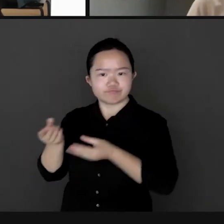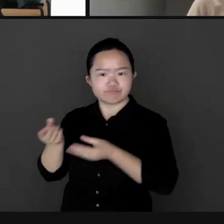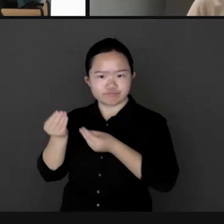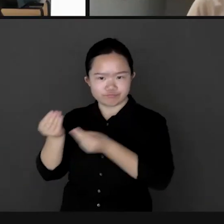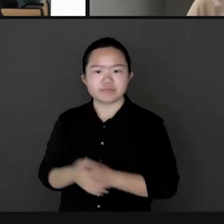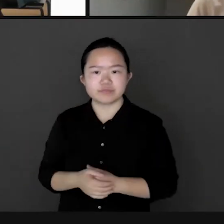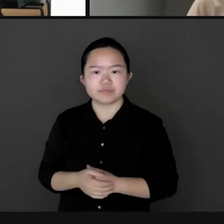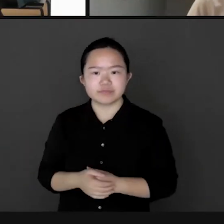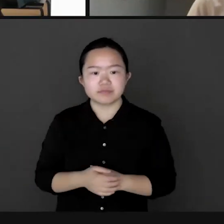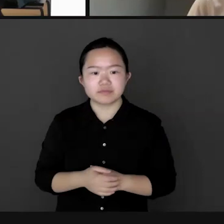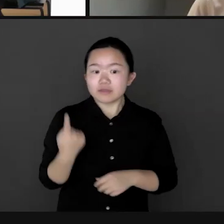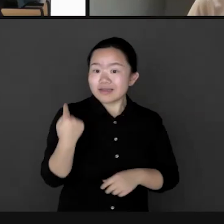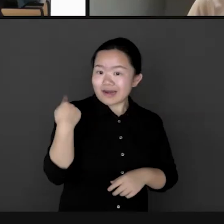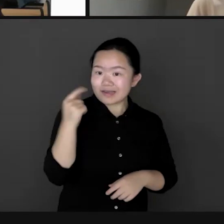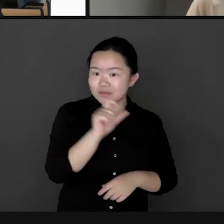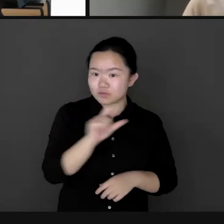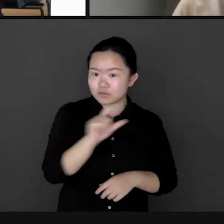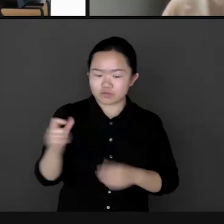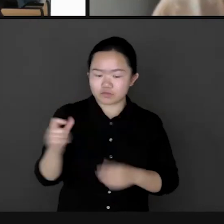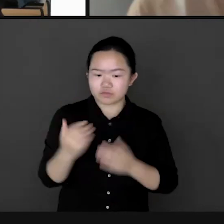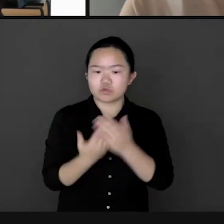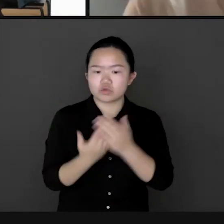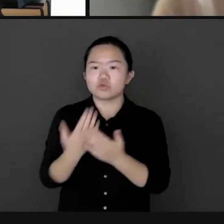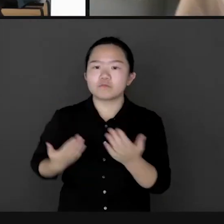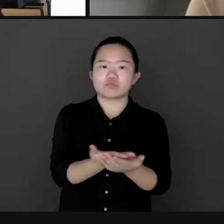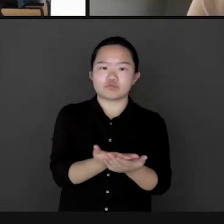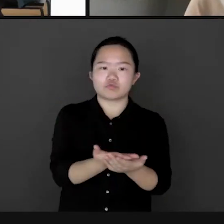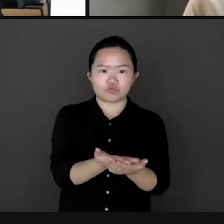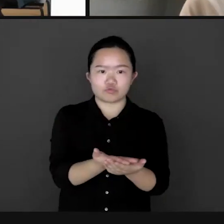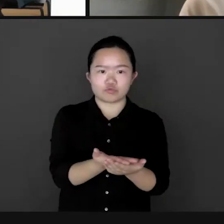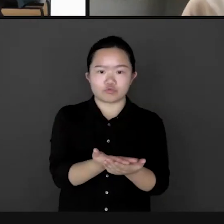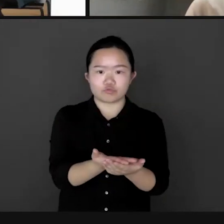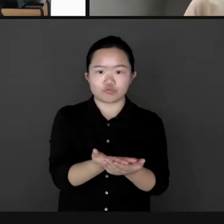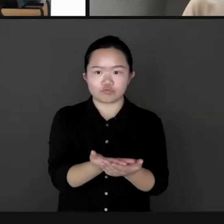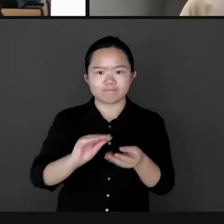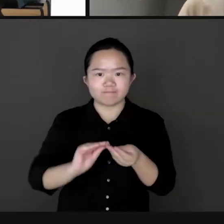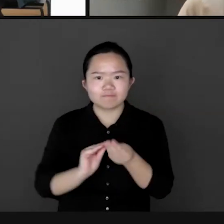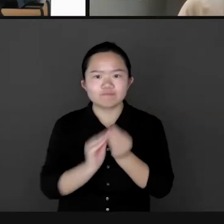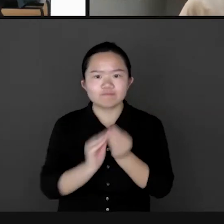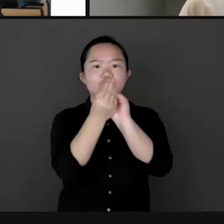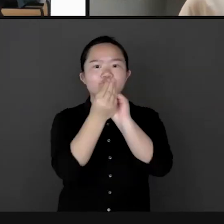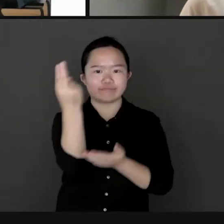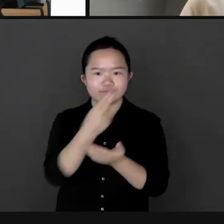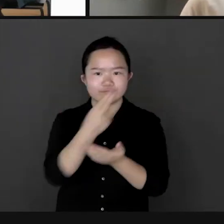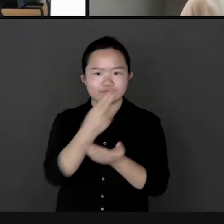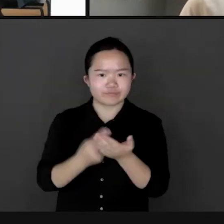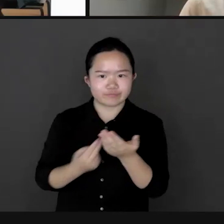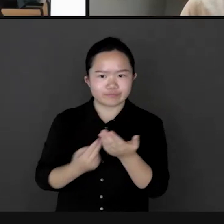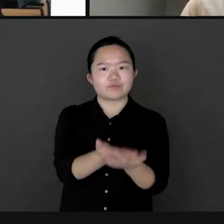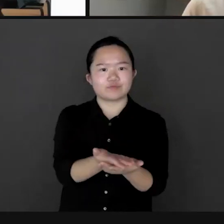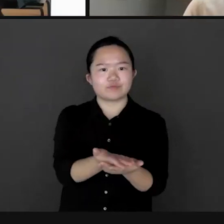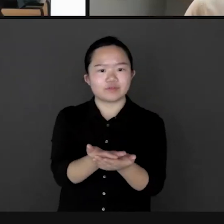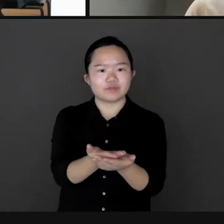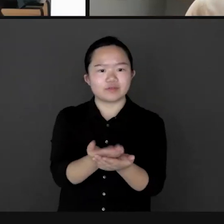her entitlement. She's allowed to propose all of the portfolios and the people. She, of course, has to deal with the member states and negotiate with